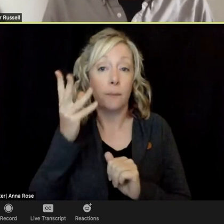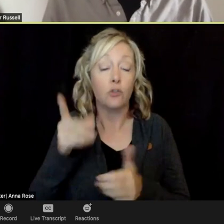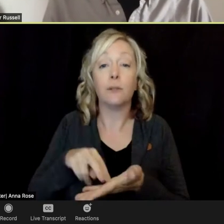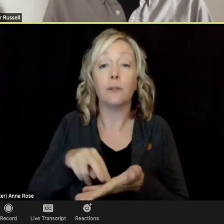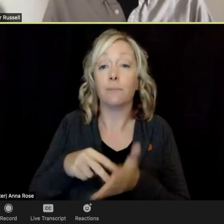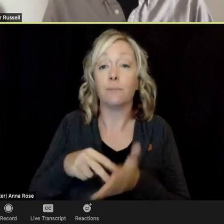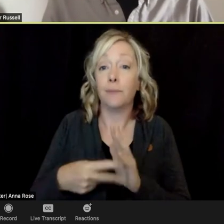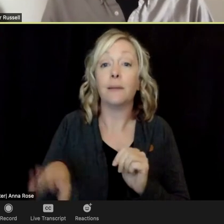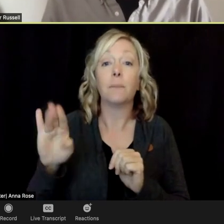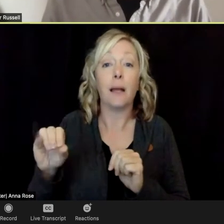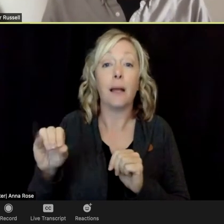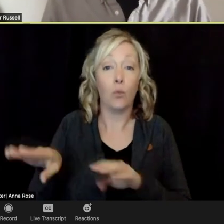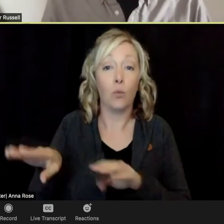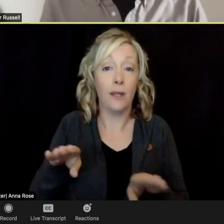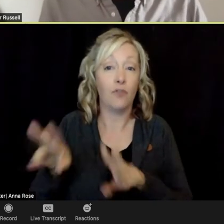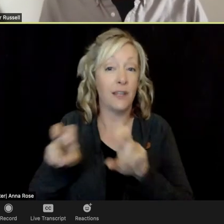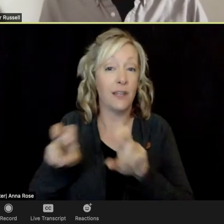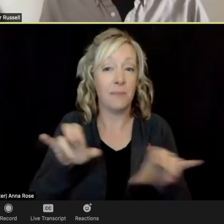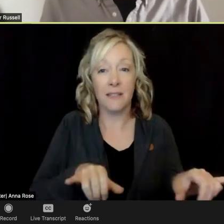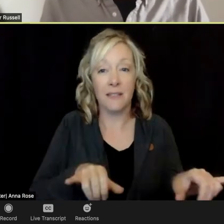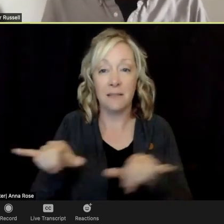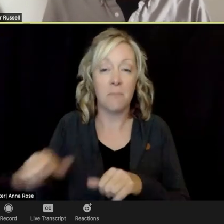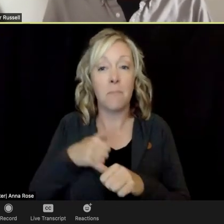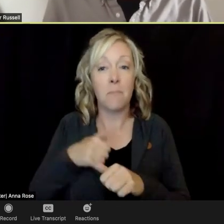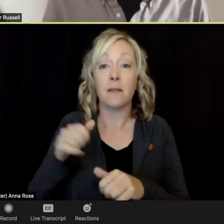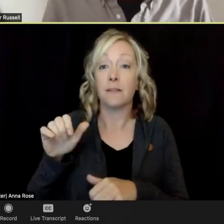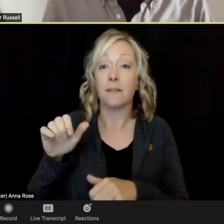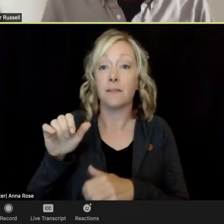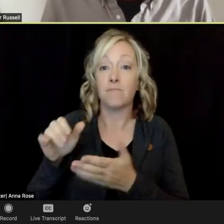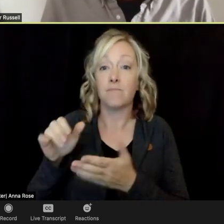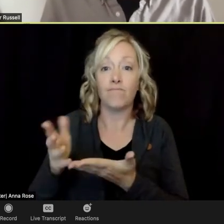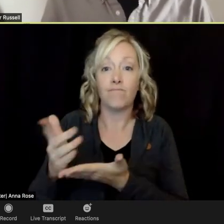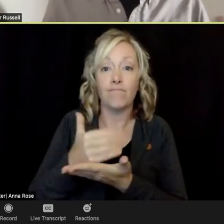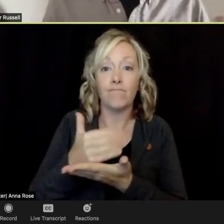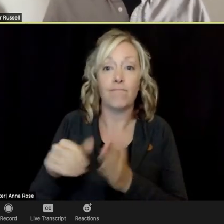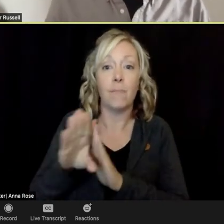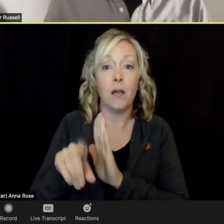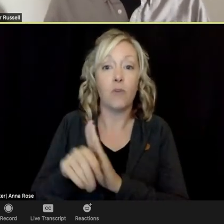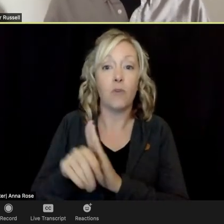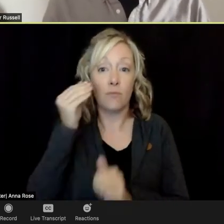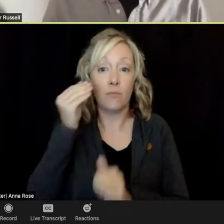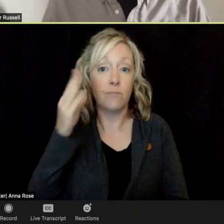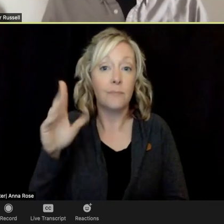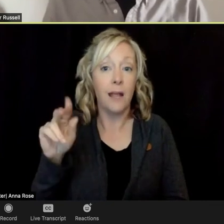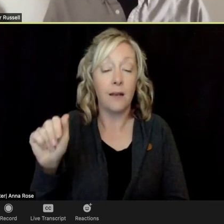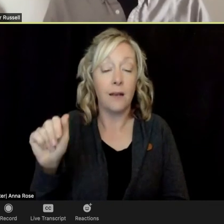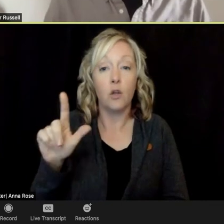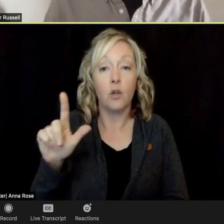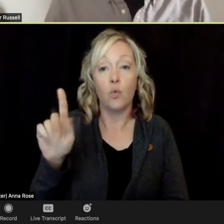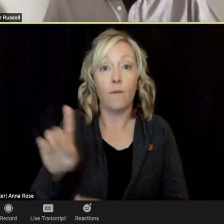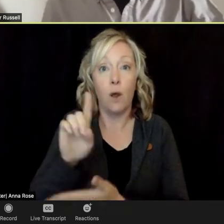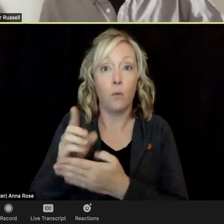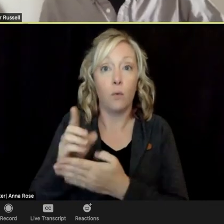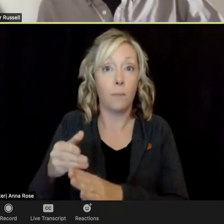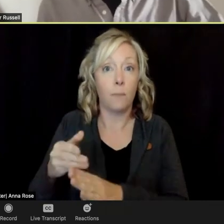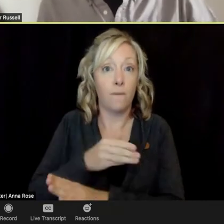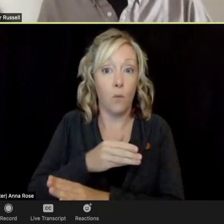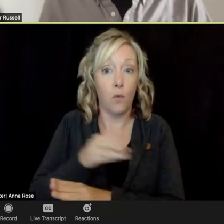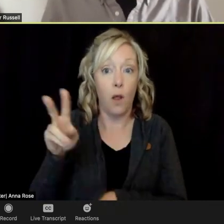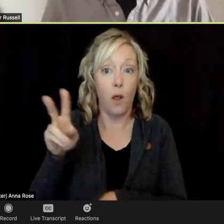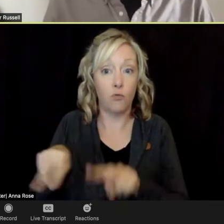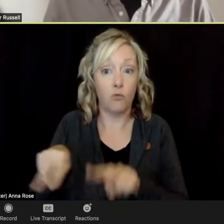some background information within 24 hours before we do an observation. Then we're going to do an observation. We're going to kind of like take some